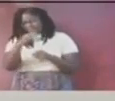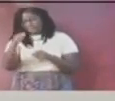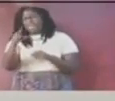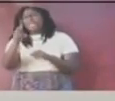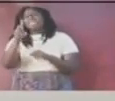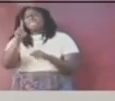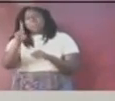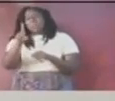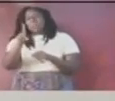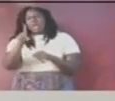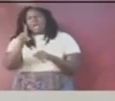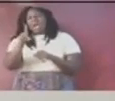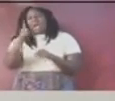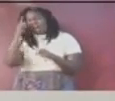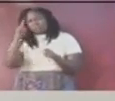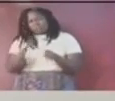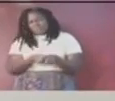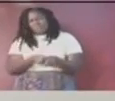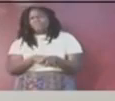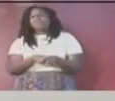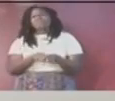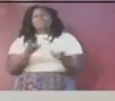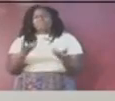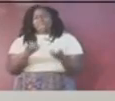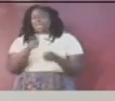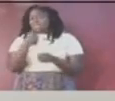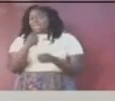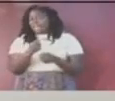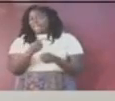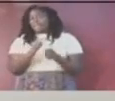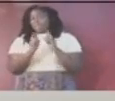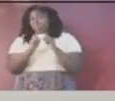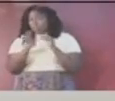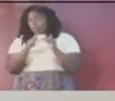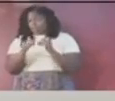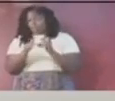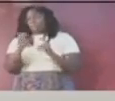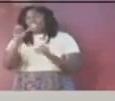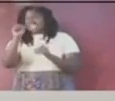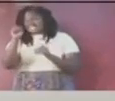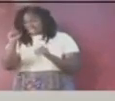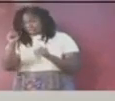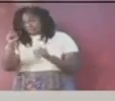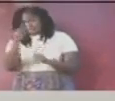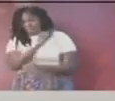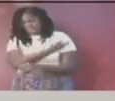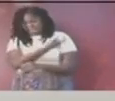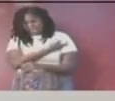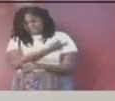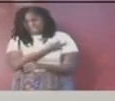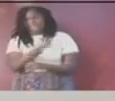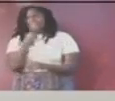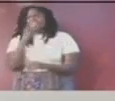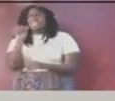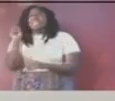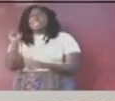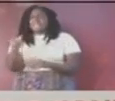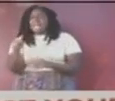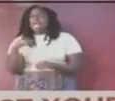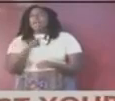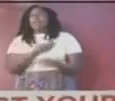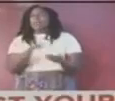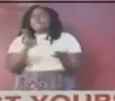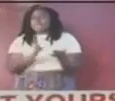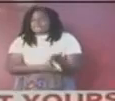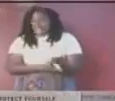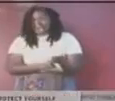singled out Sinopharm. I have said publicly, we also signed NDAs, CMO, can you remember which